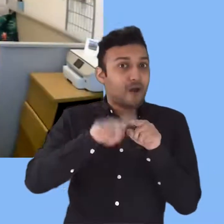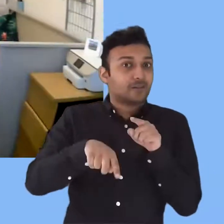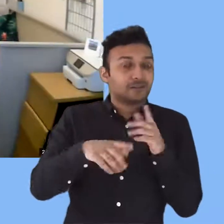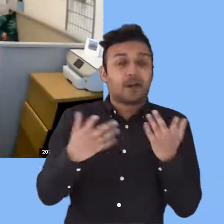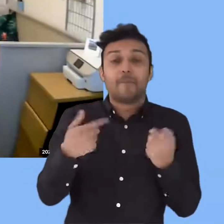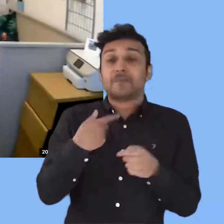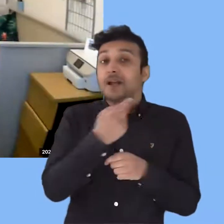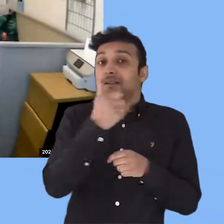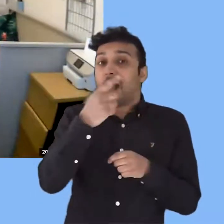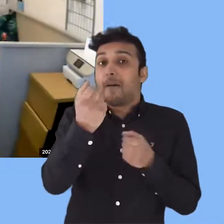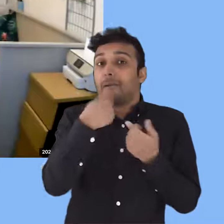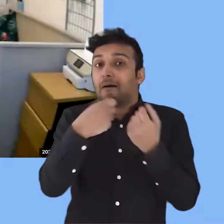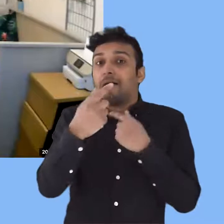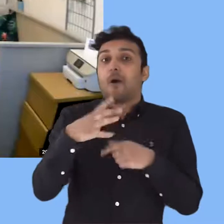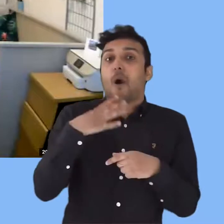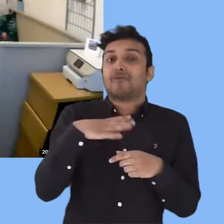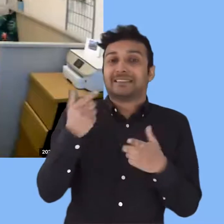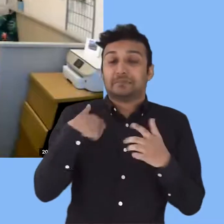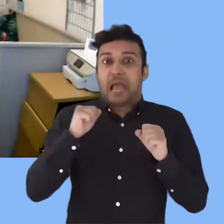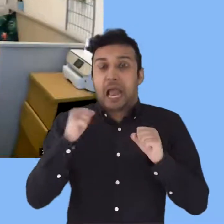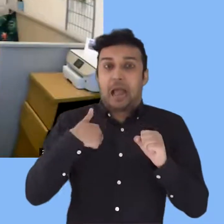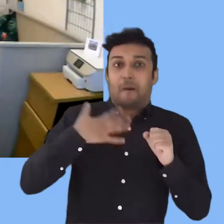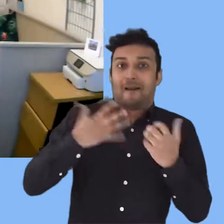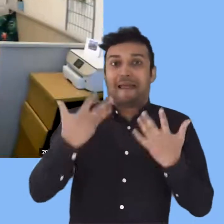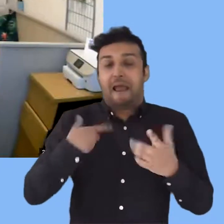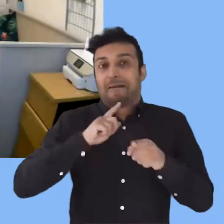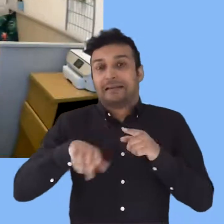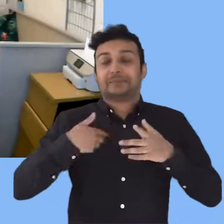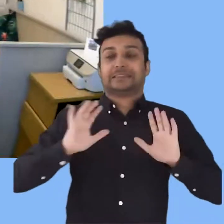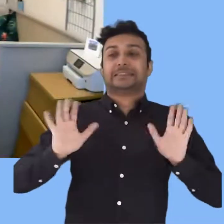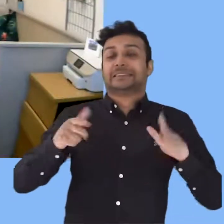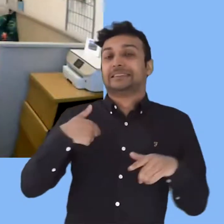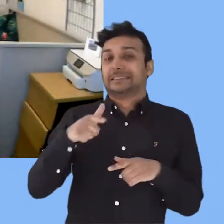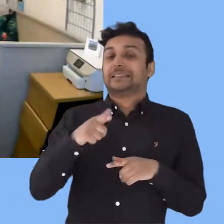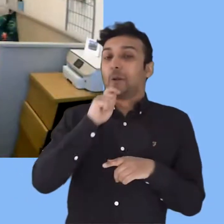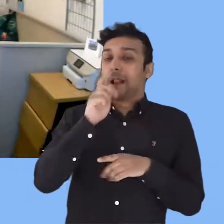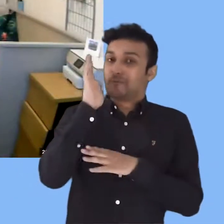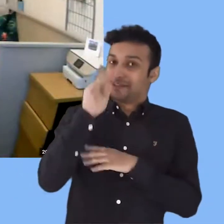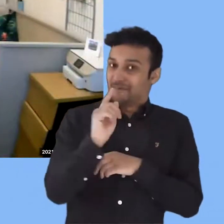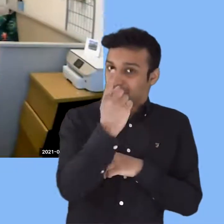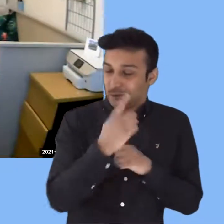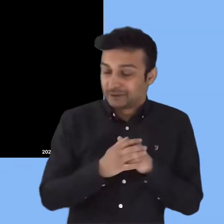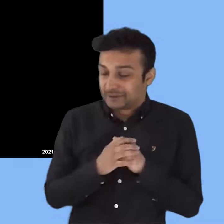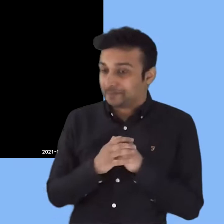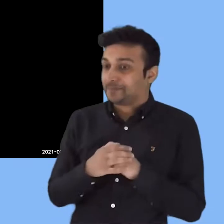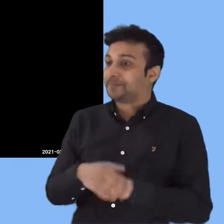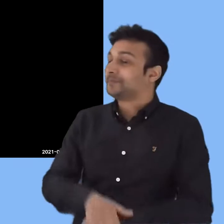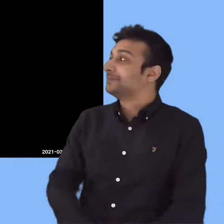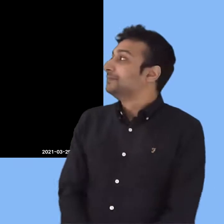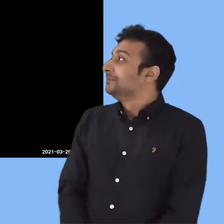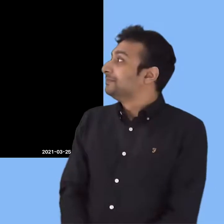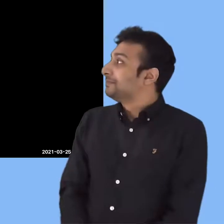going to pause on that and just get started with my presentation, if that's okay. So, race and racism in the